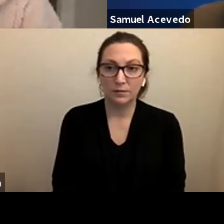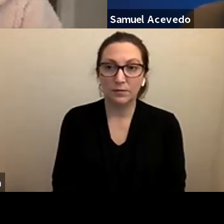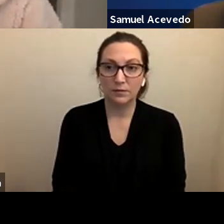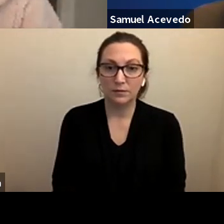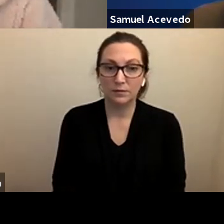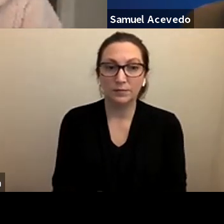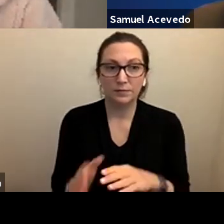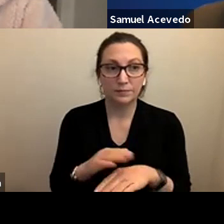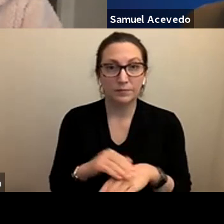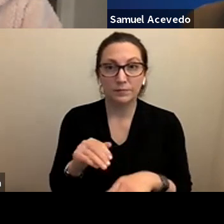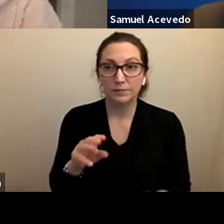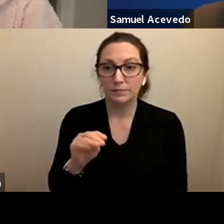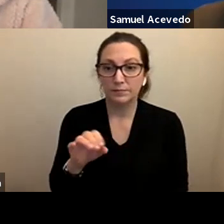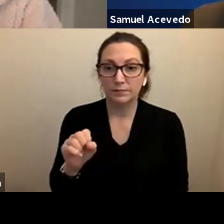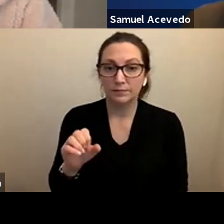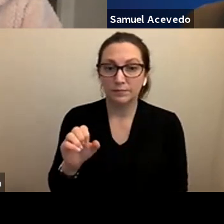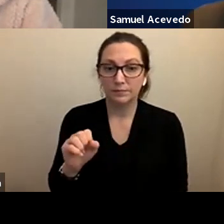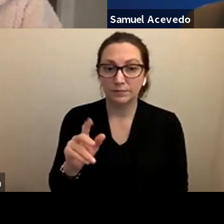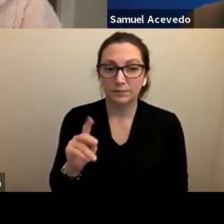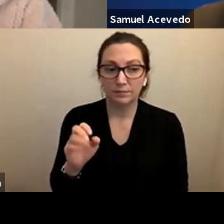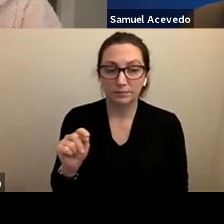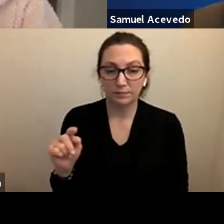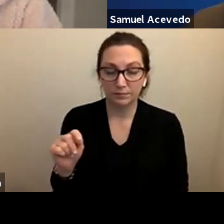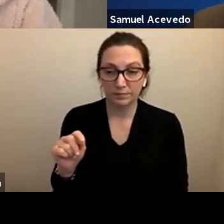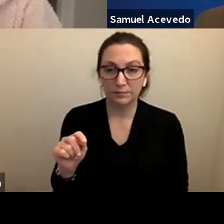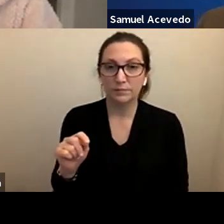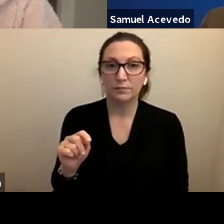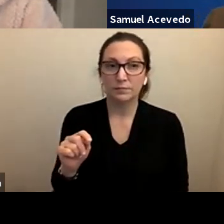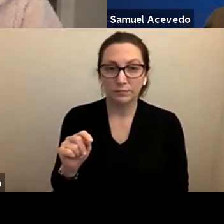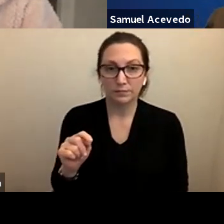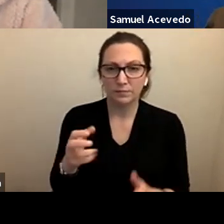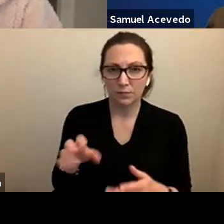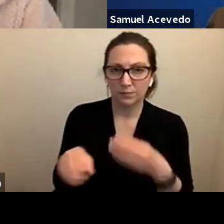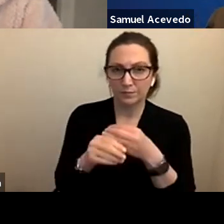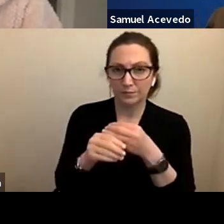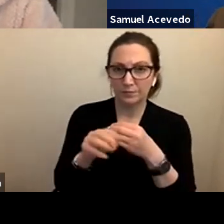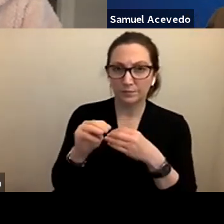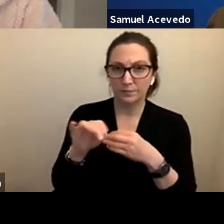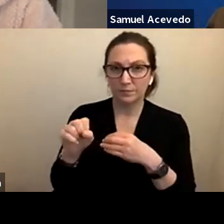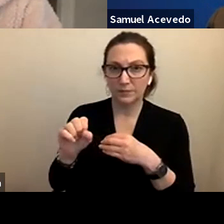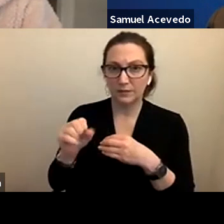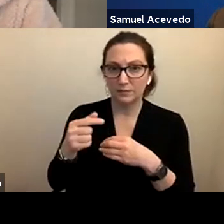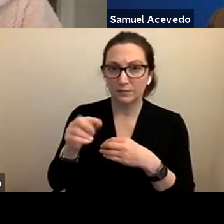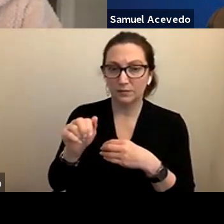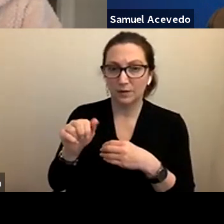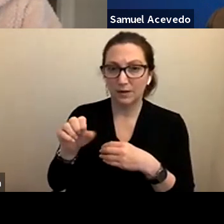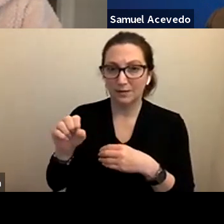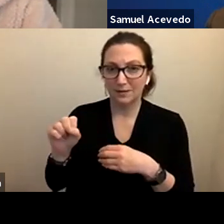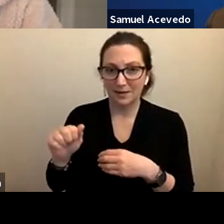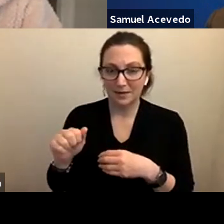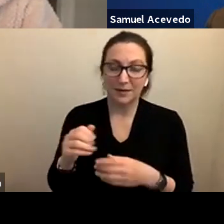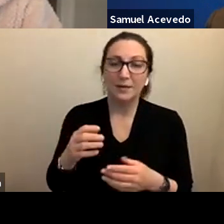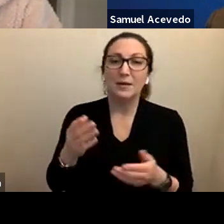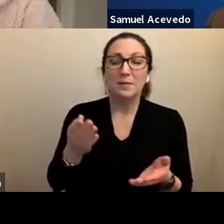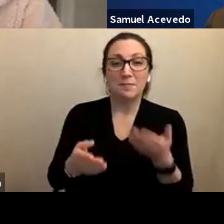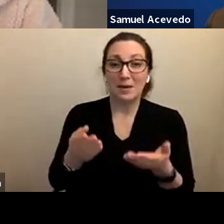Ms. Garrett? Just to piggyback on Ms. Grasso's point, and maybe it's 6:31 p.m. isn't the time to start